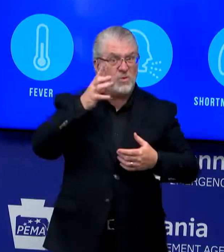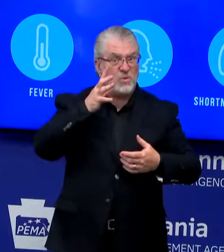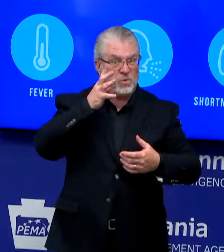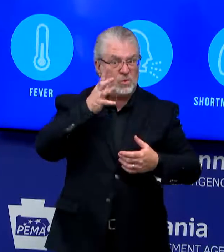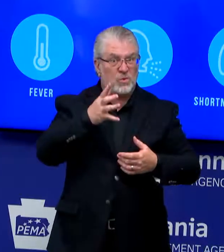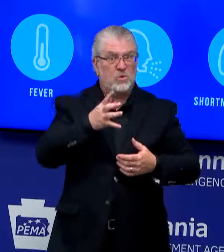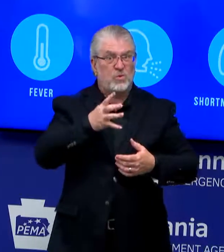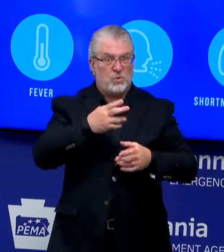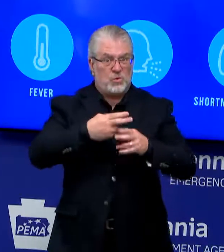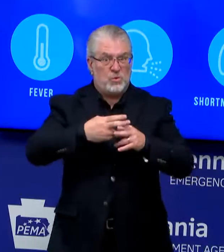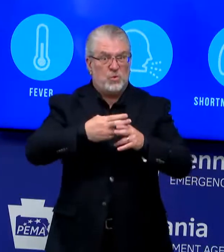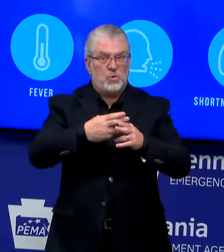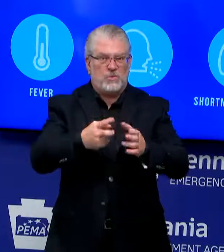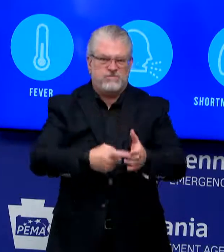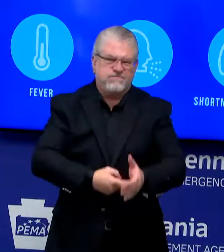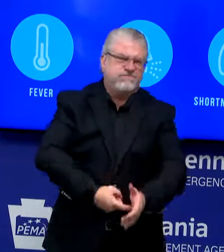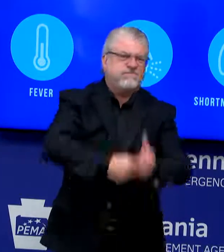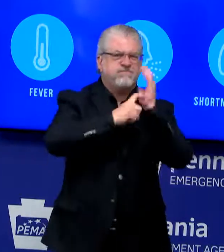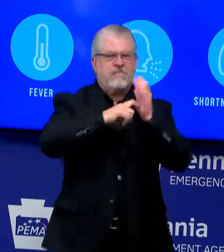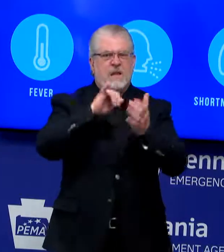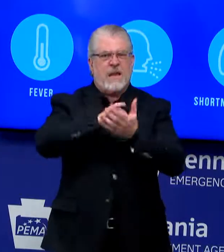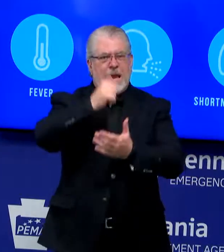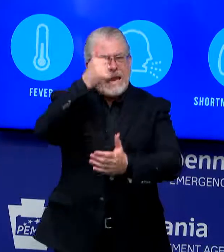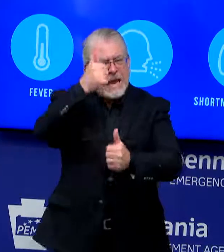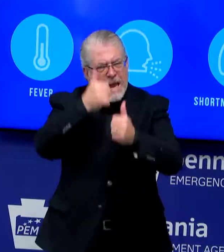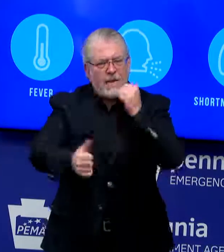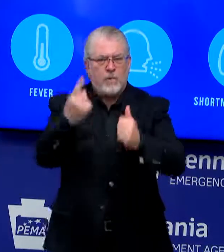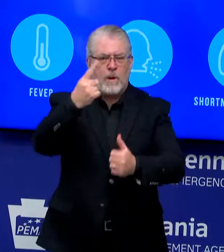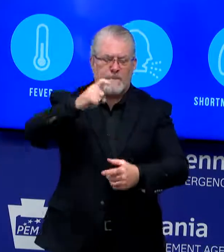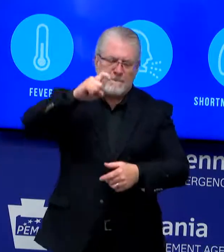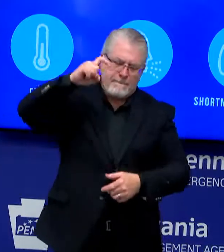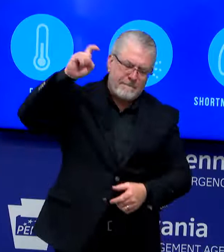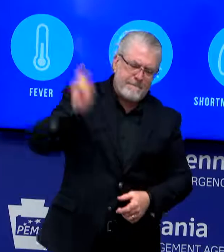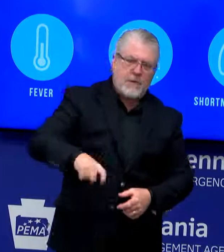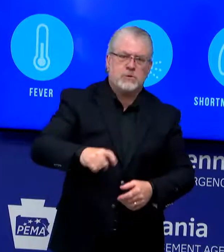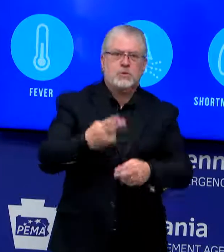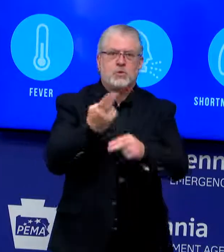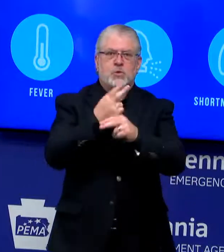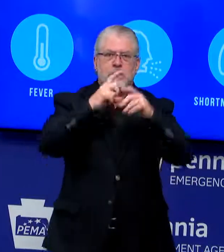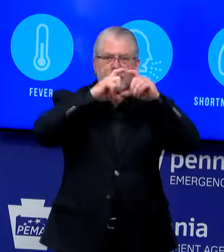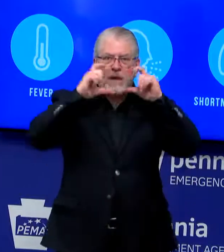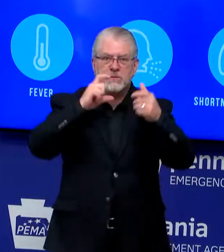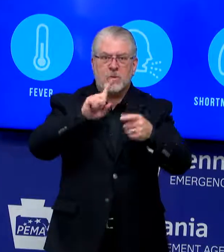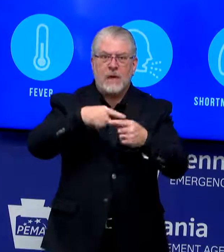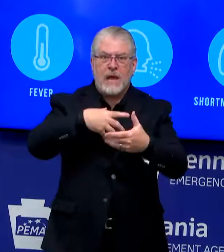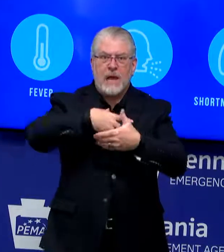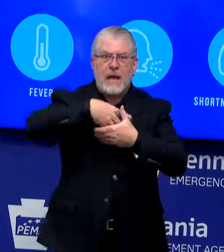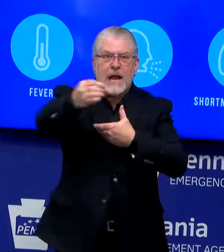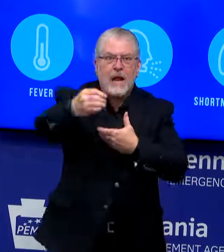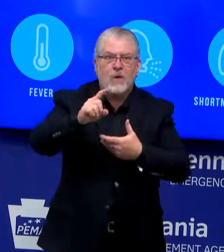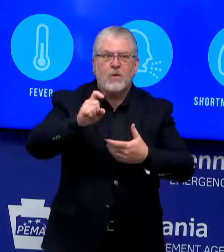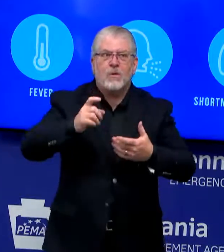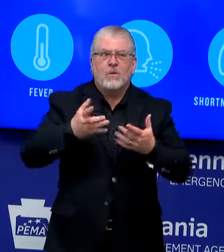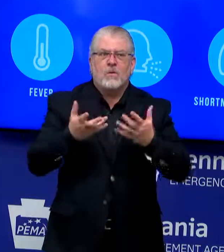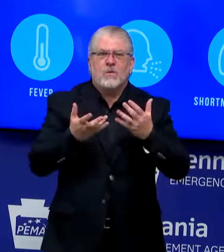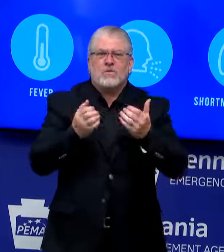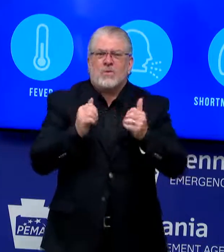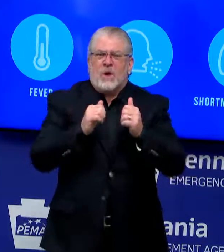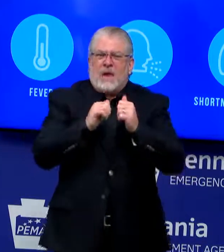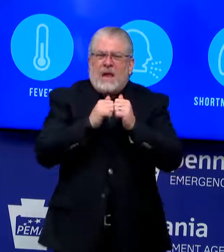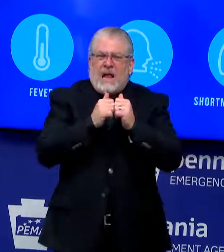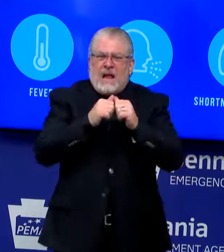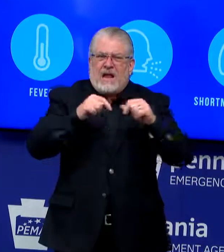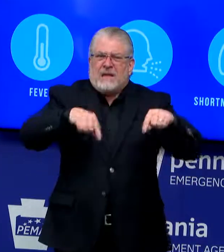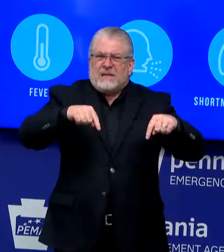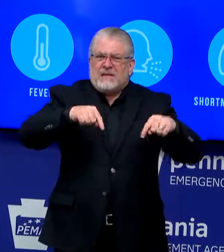asked to wear a mask, does that mean that the dynamics of how the virus is transmitted has changed? So it doesn't mean that